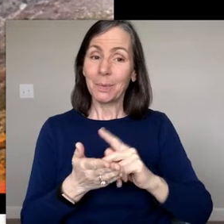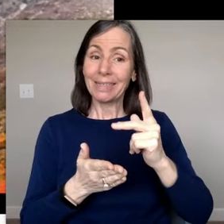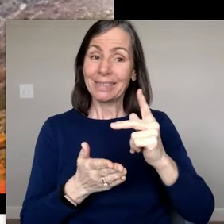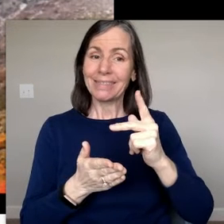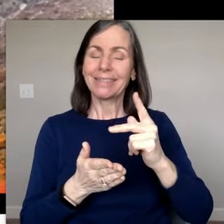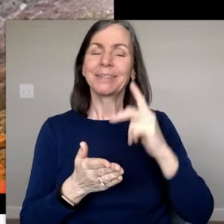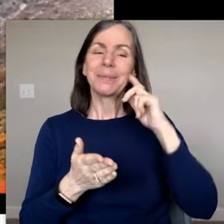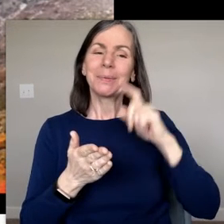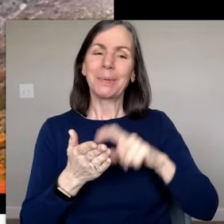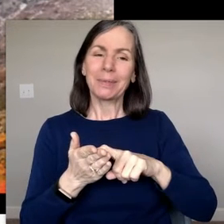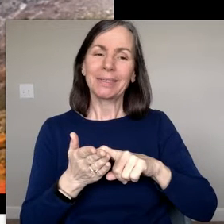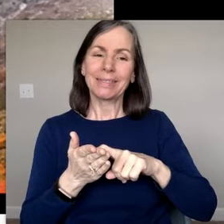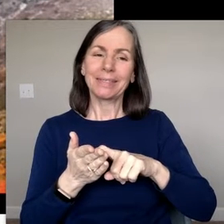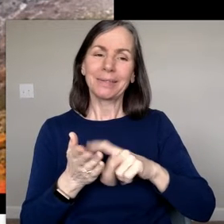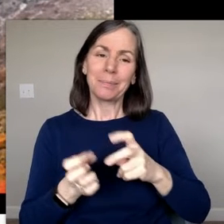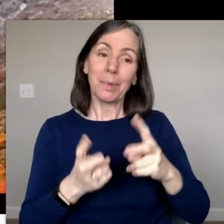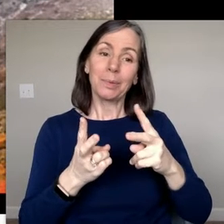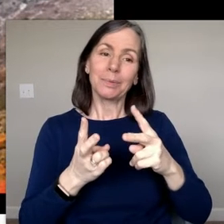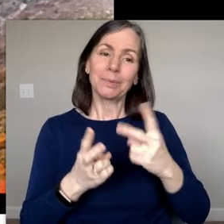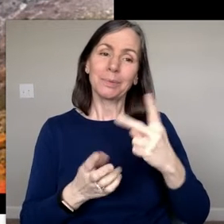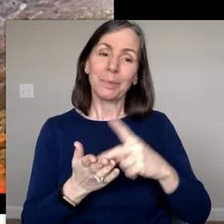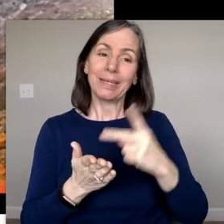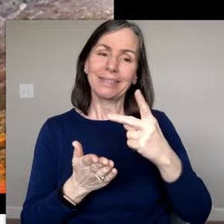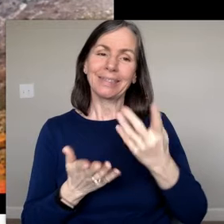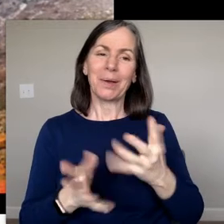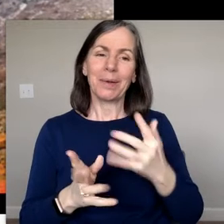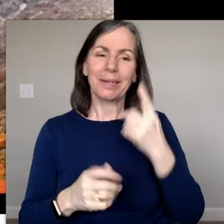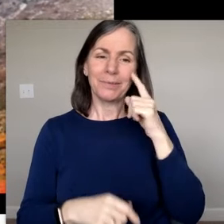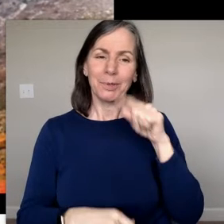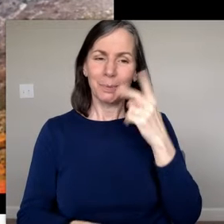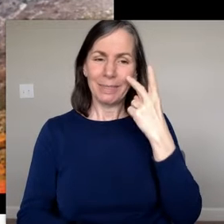I've posted 2 comments already for you to see.